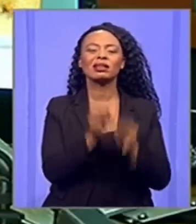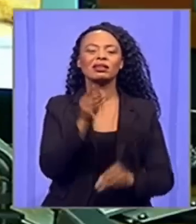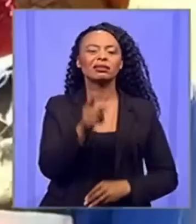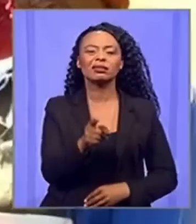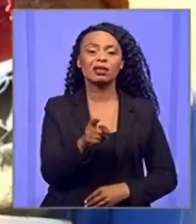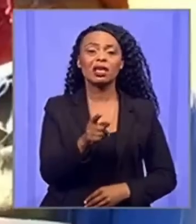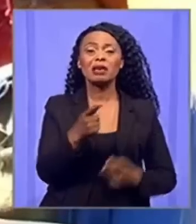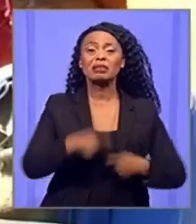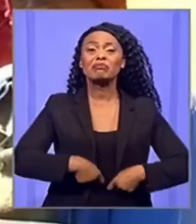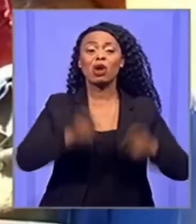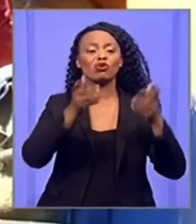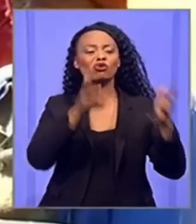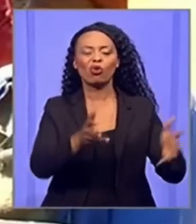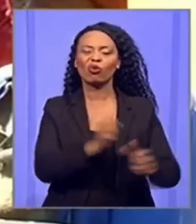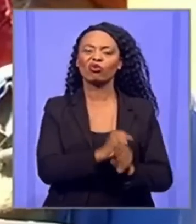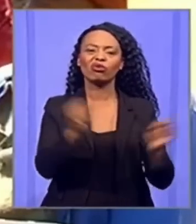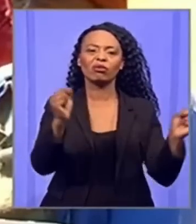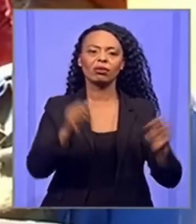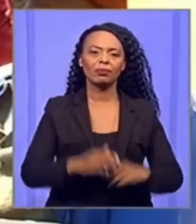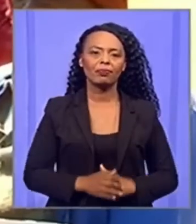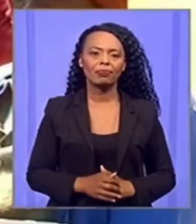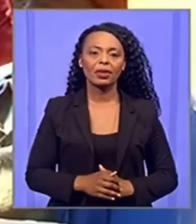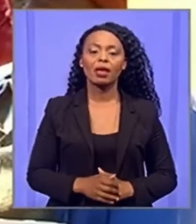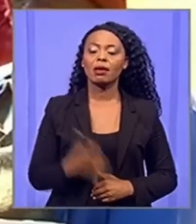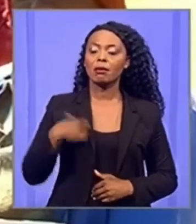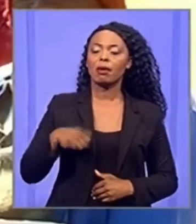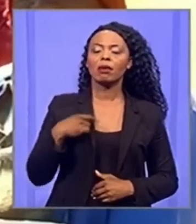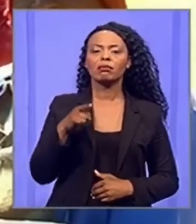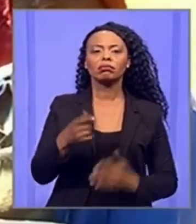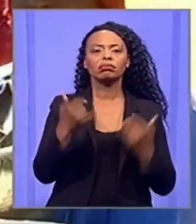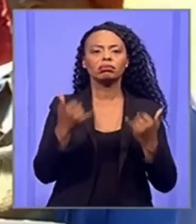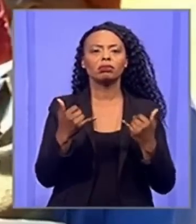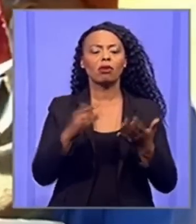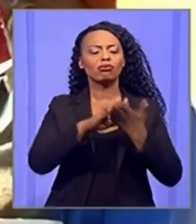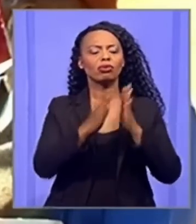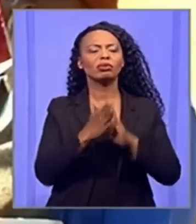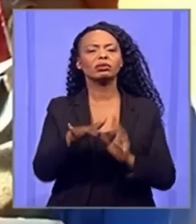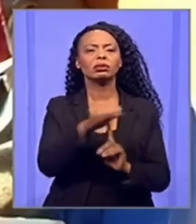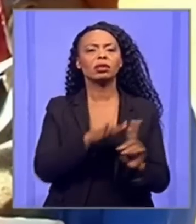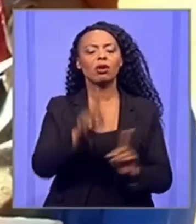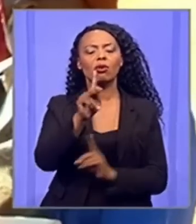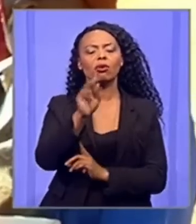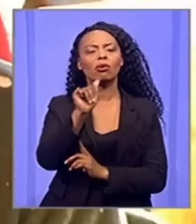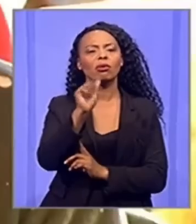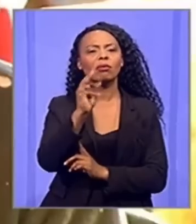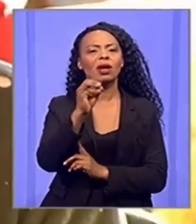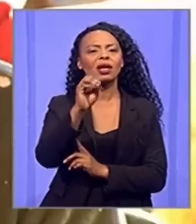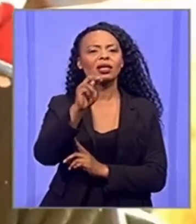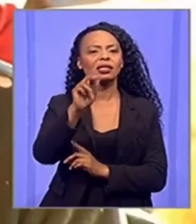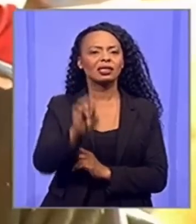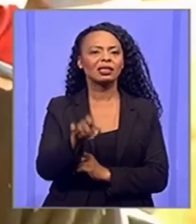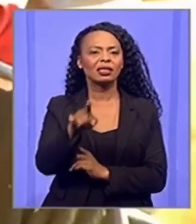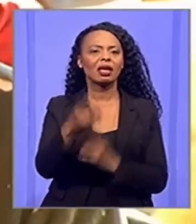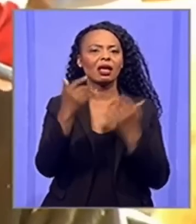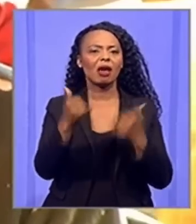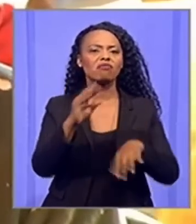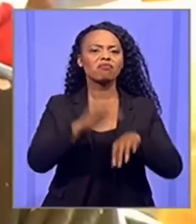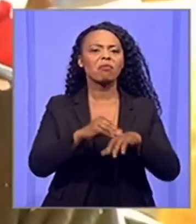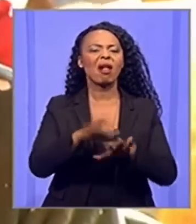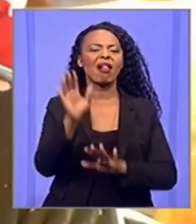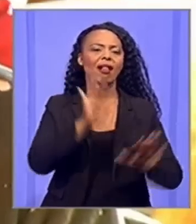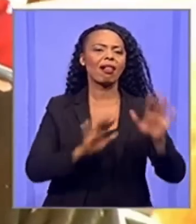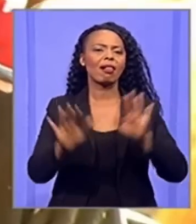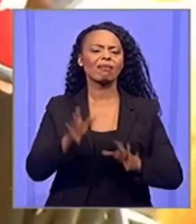that kind of money. Batlankela ba mmasepala ba itemogetse mathata a baagi ba kwa Gakomane ba lebaganeng nao. Tsela eo ga e mo maemong